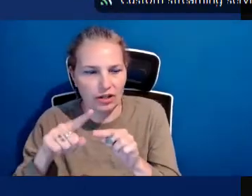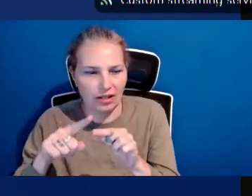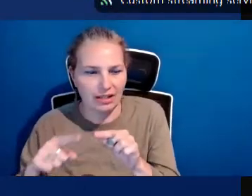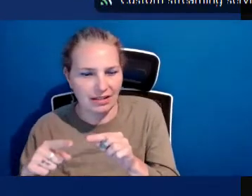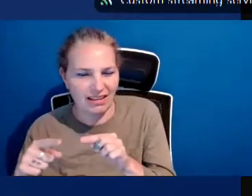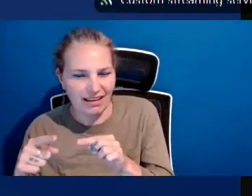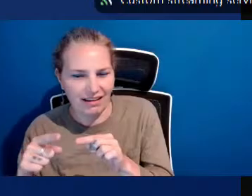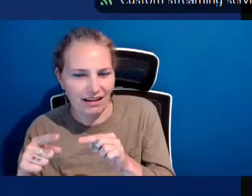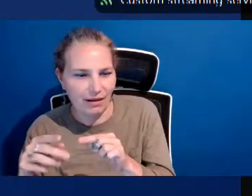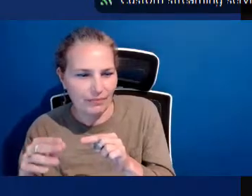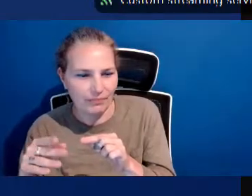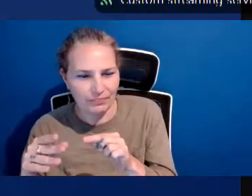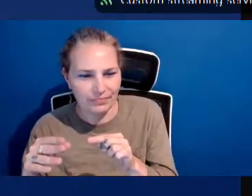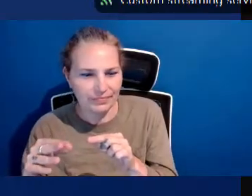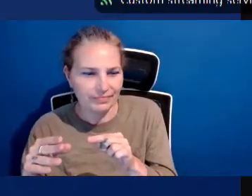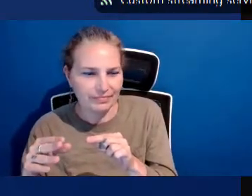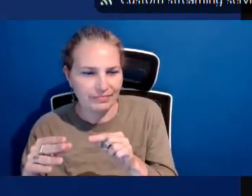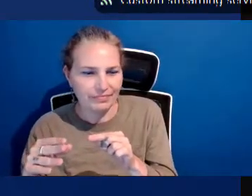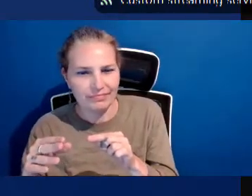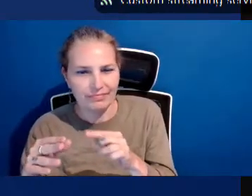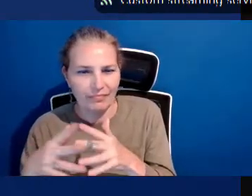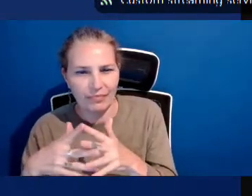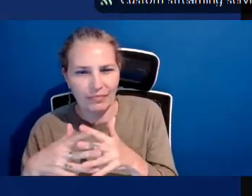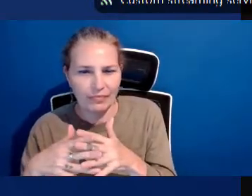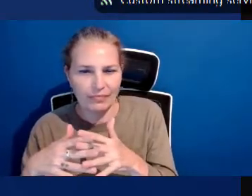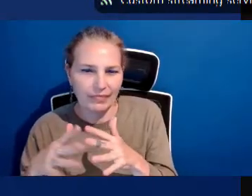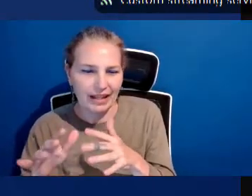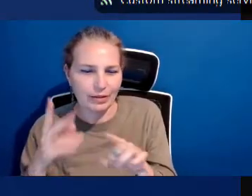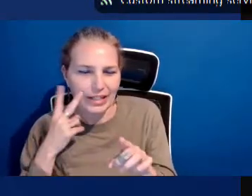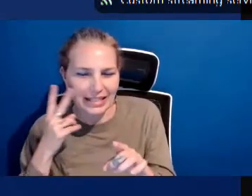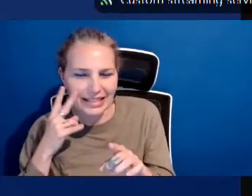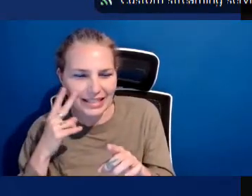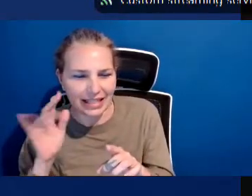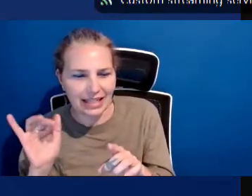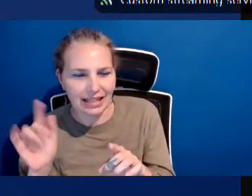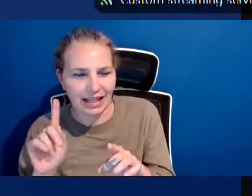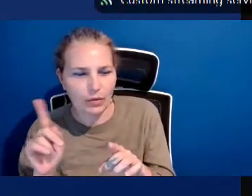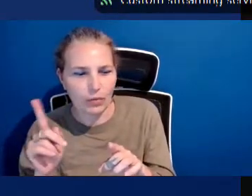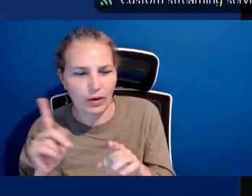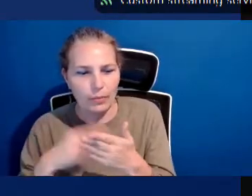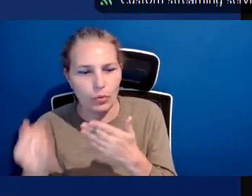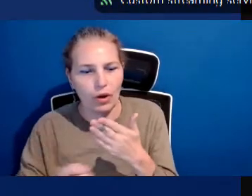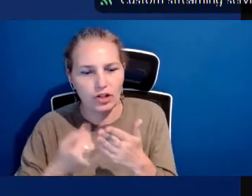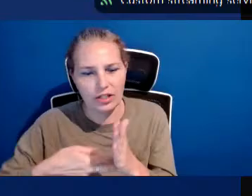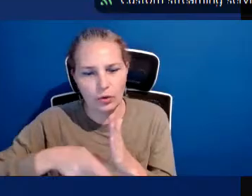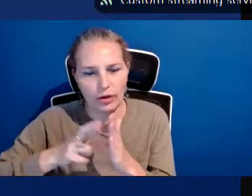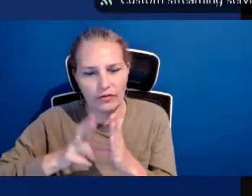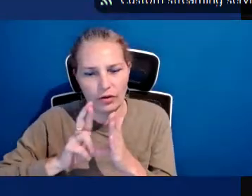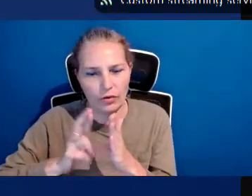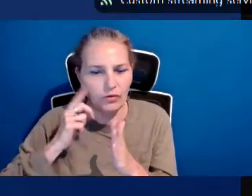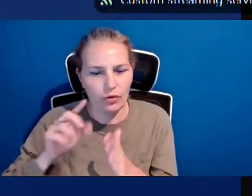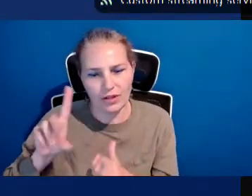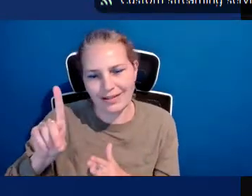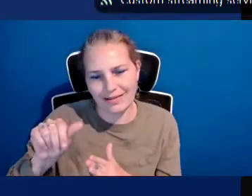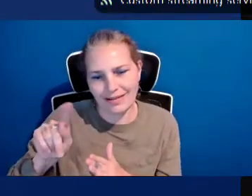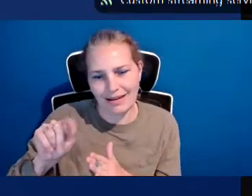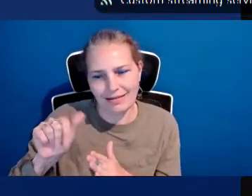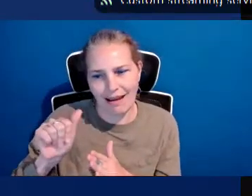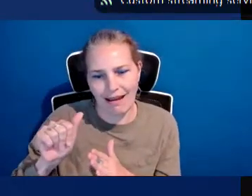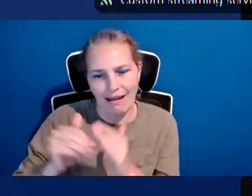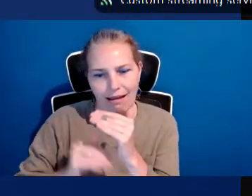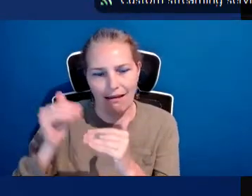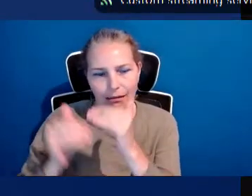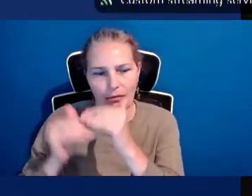review. So this data is for the building plan review, and it's updated weekly, and it only includes new